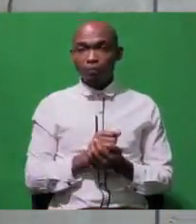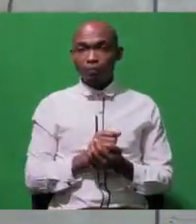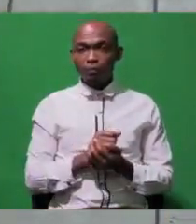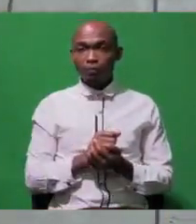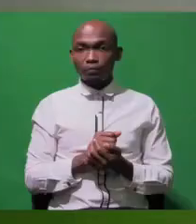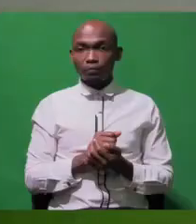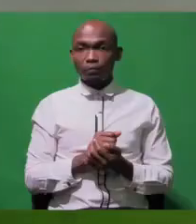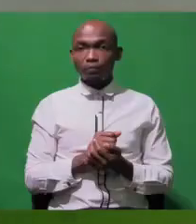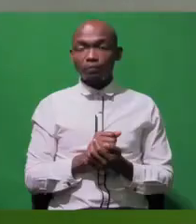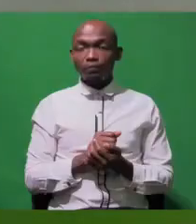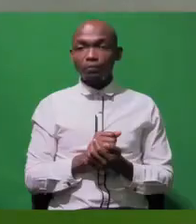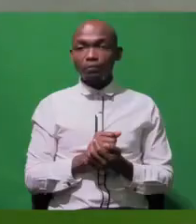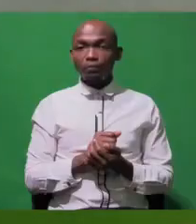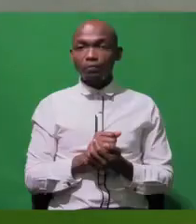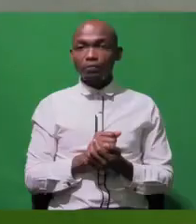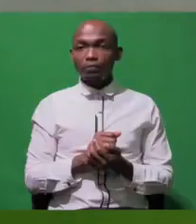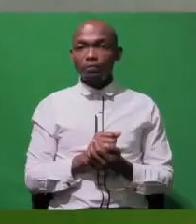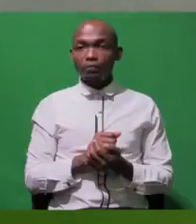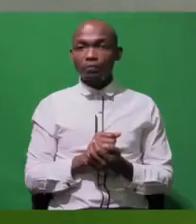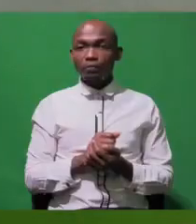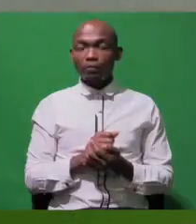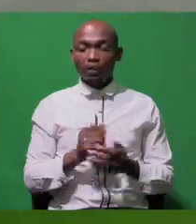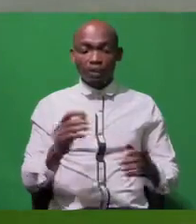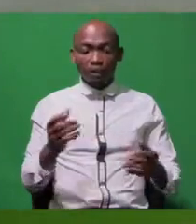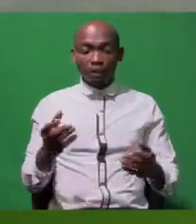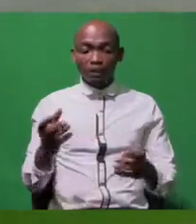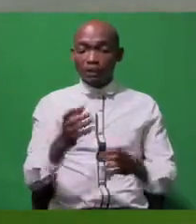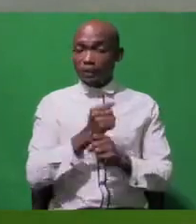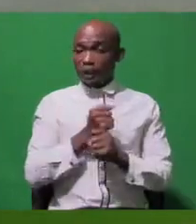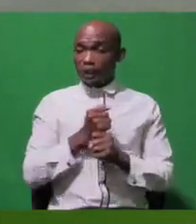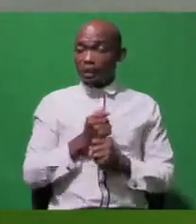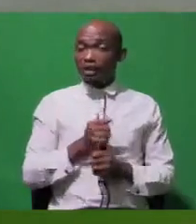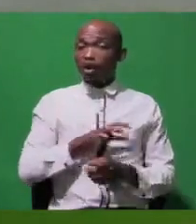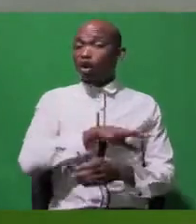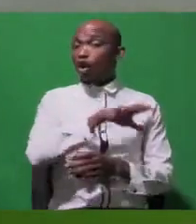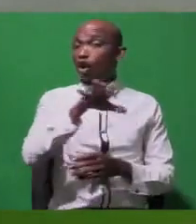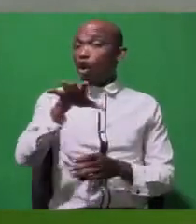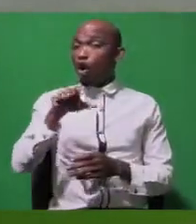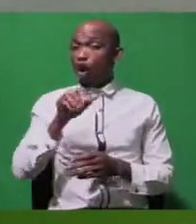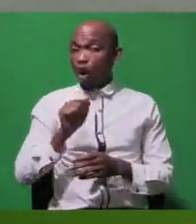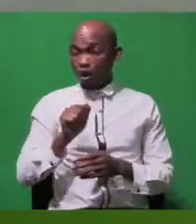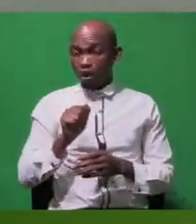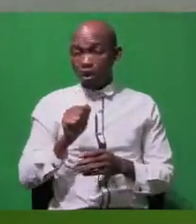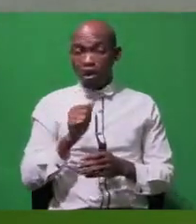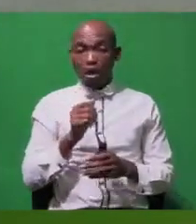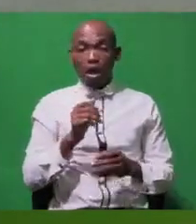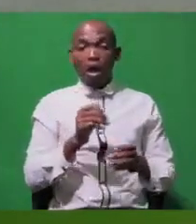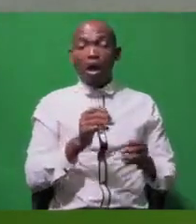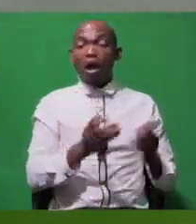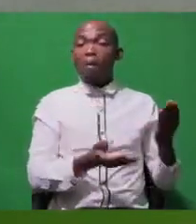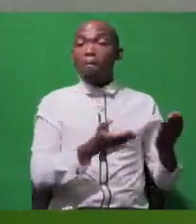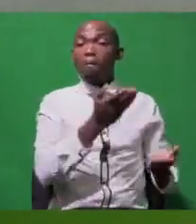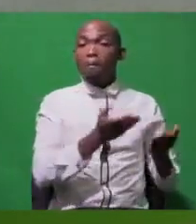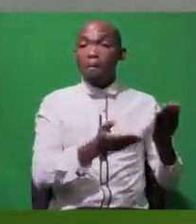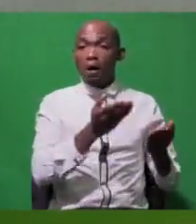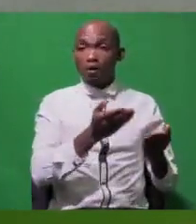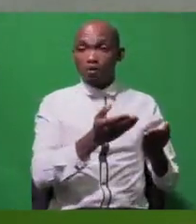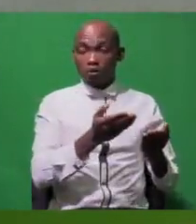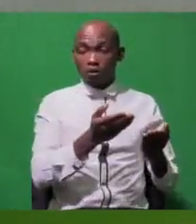Take the all amount owed the business. The